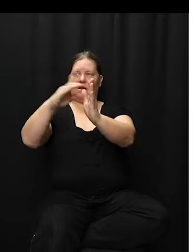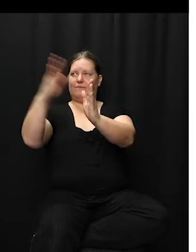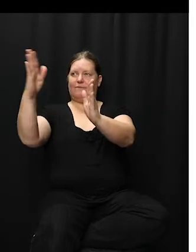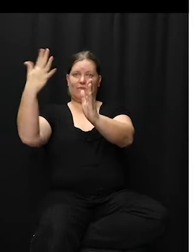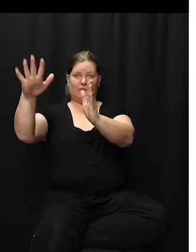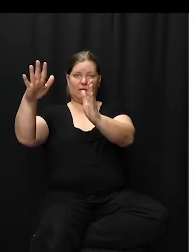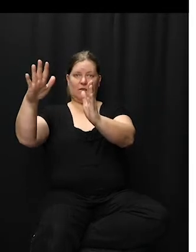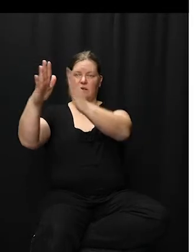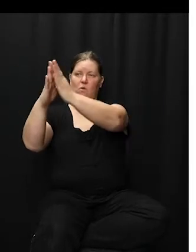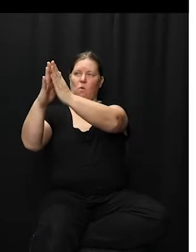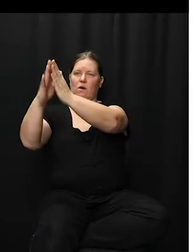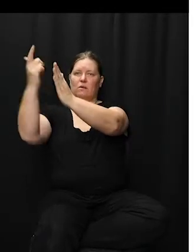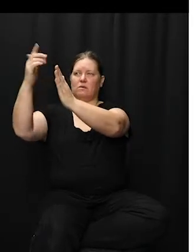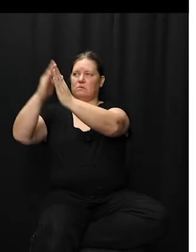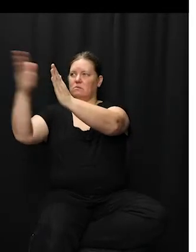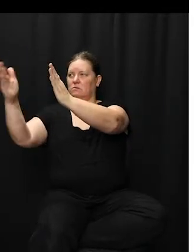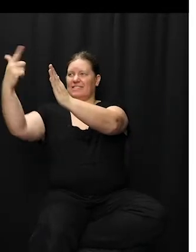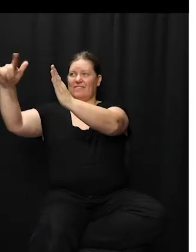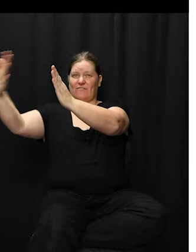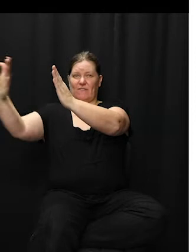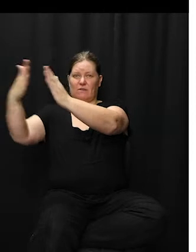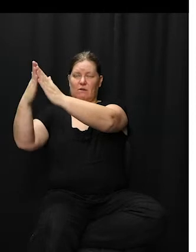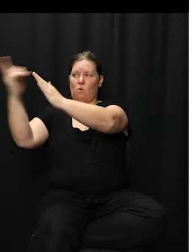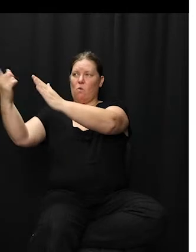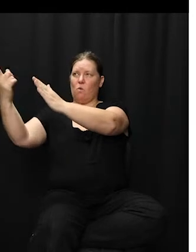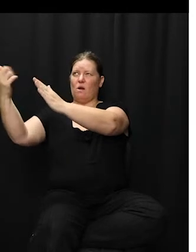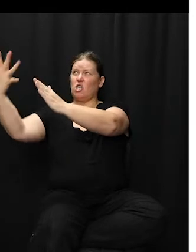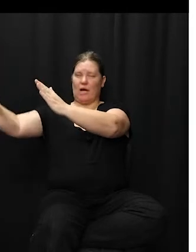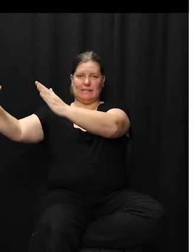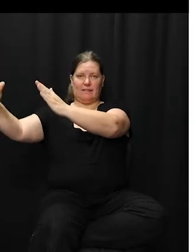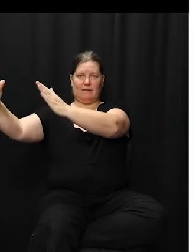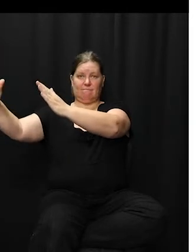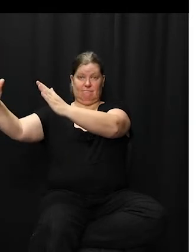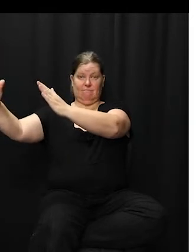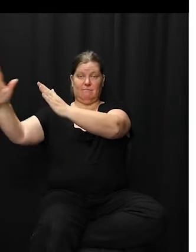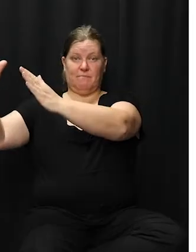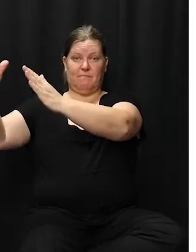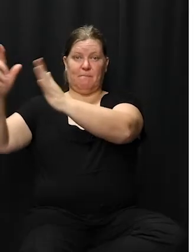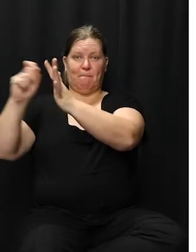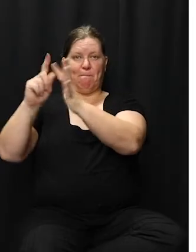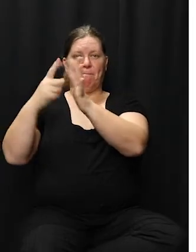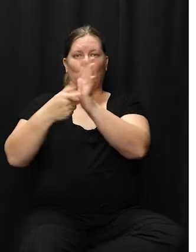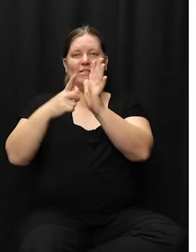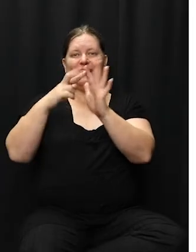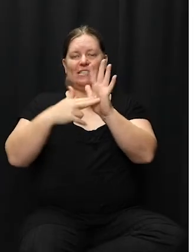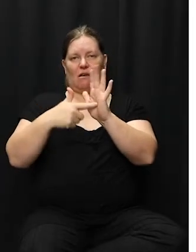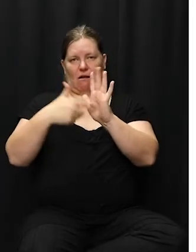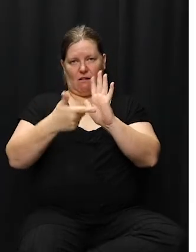to the 25th percentile, 25 to 50, 50 to 75, or 75 to 90.